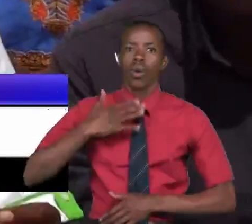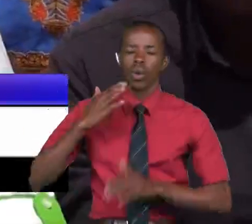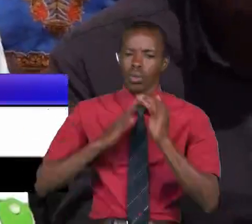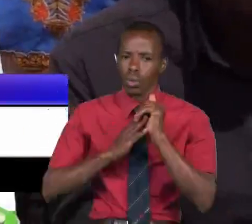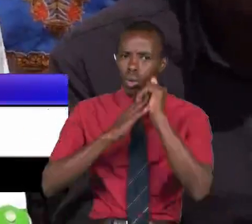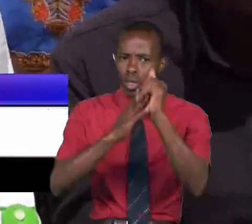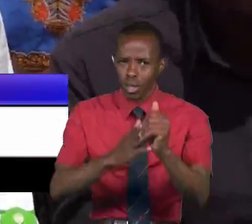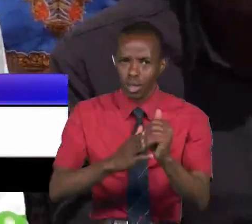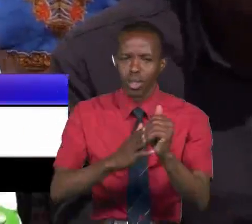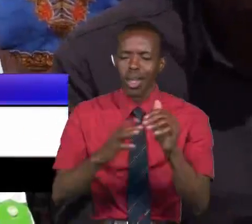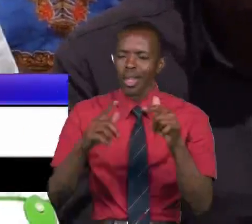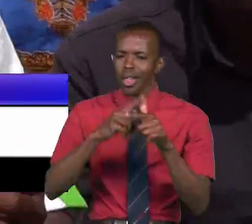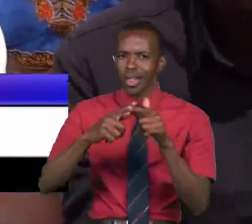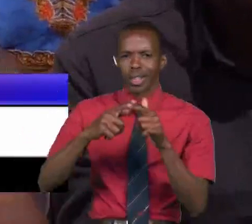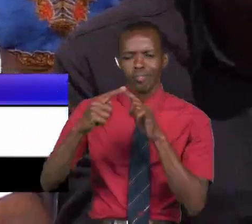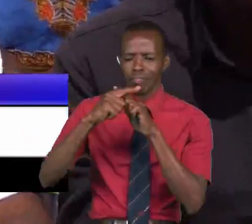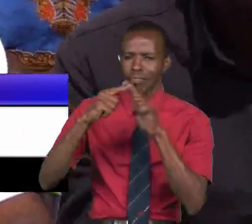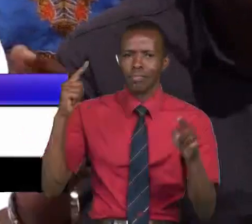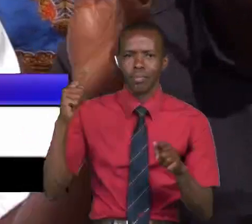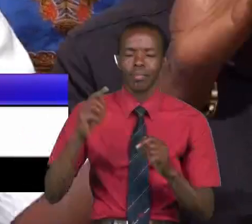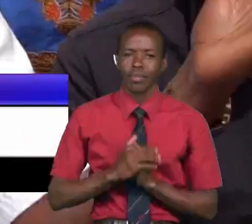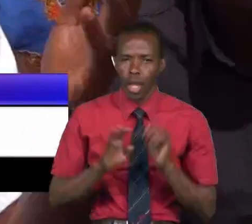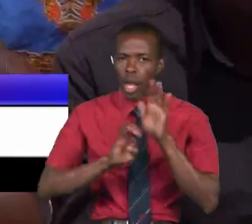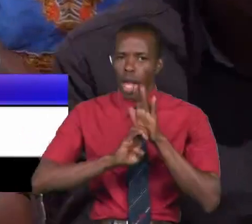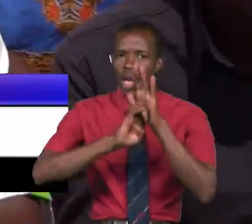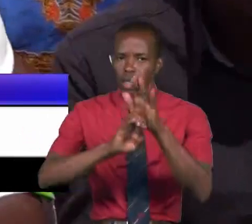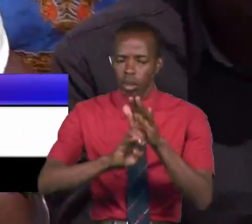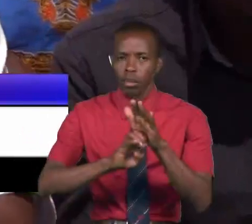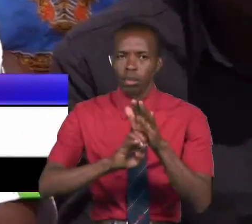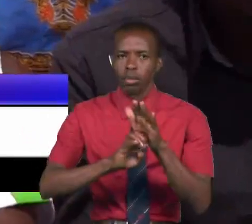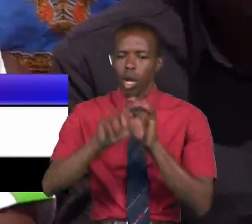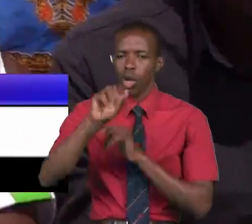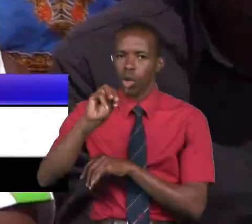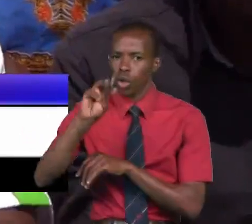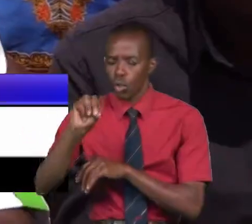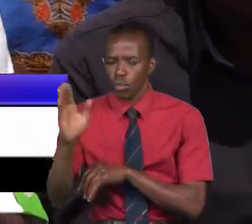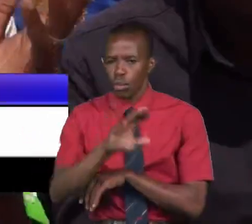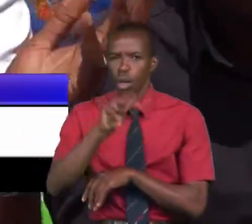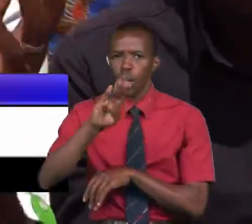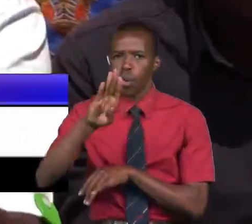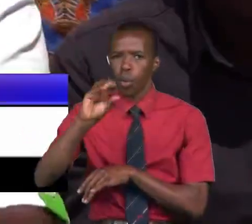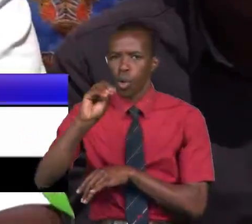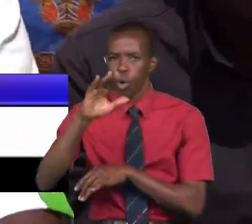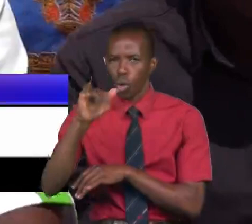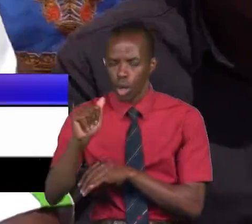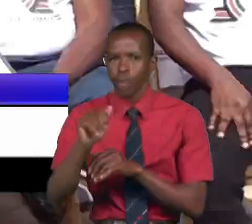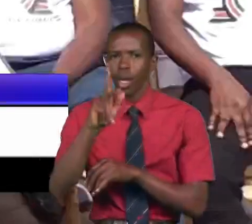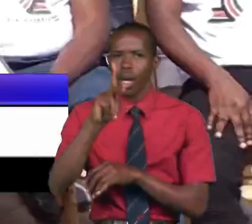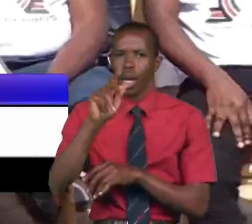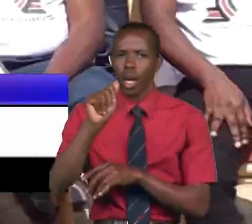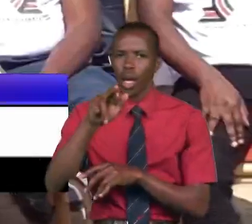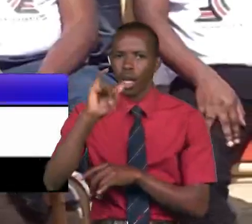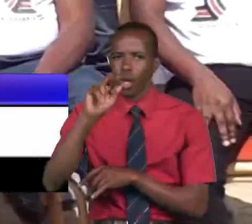kuongoza, inafika mahali ambao anakatwa miguu. Angalia watu kama Tomboya, angalia watu kama JM Kariuki.